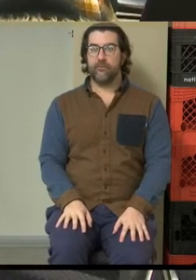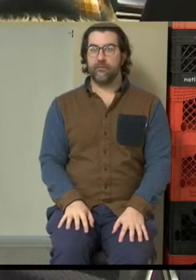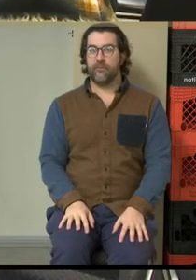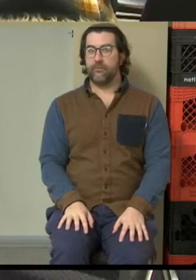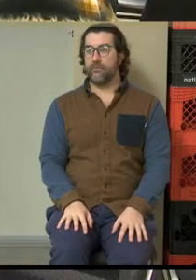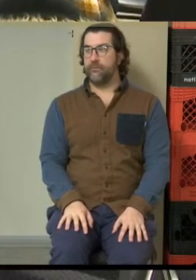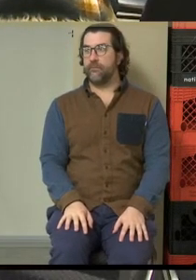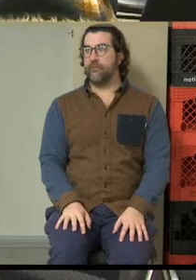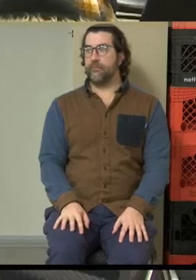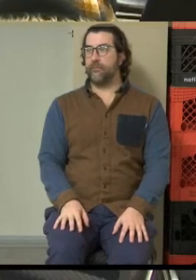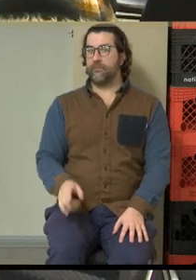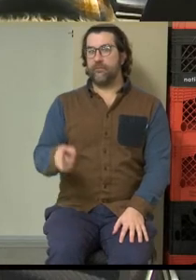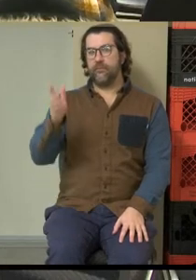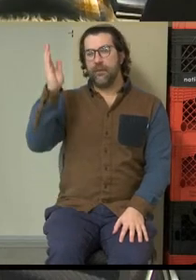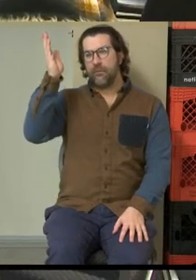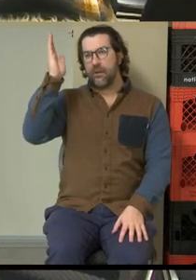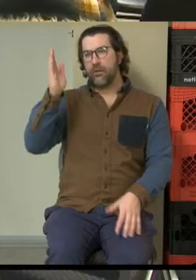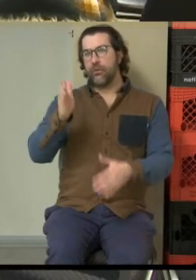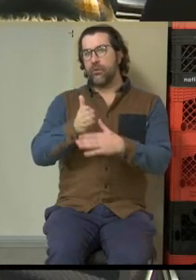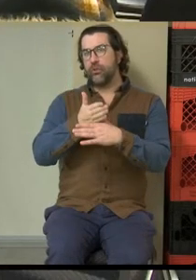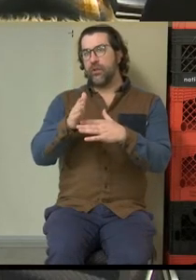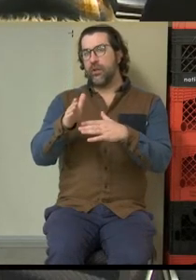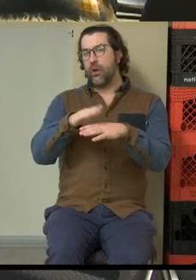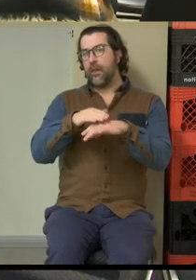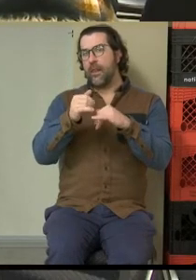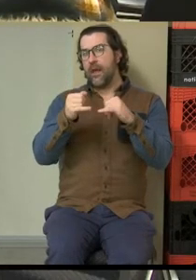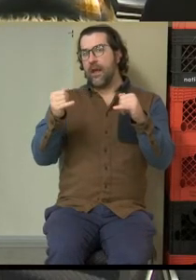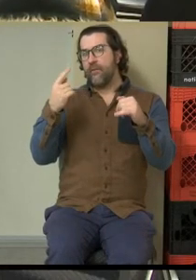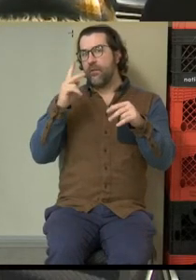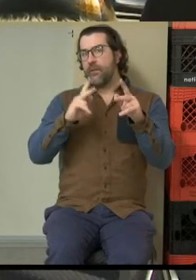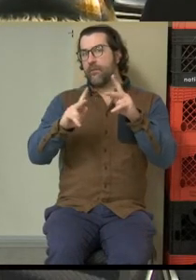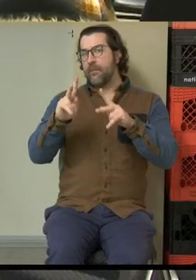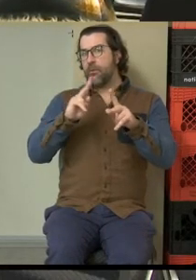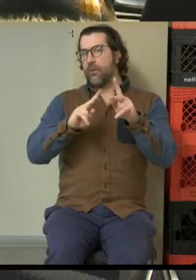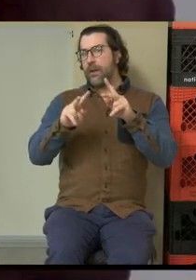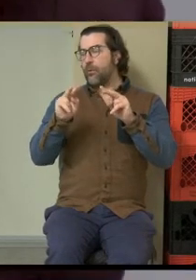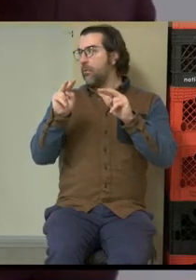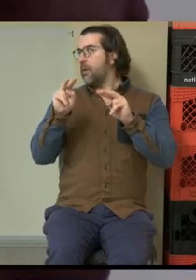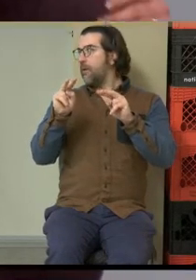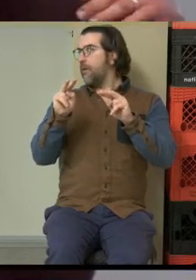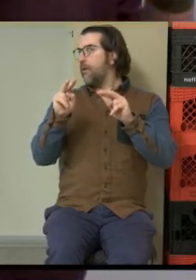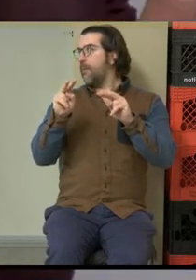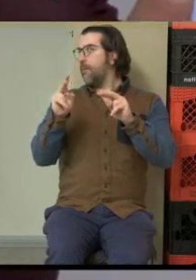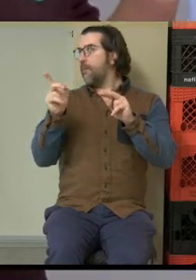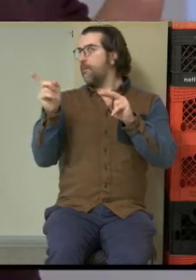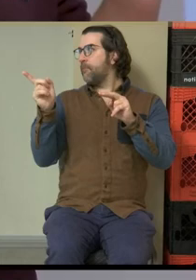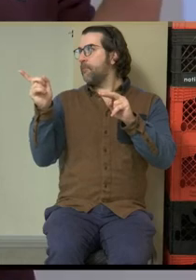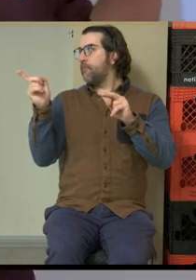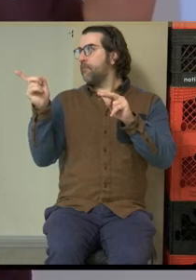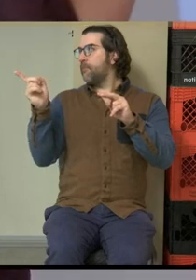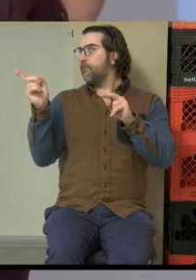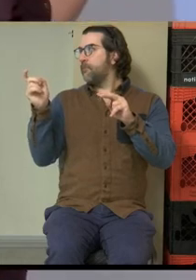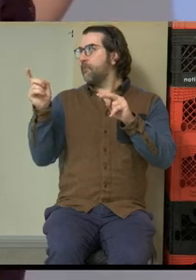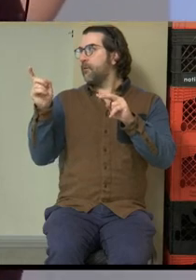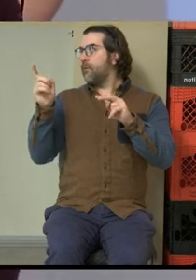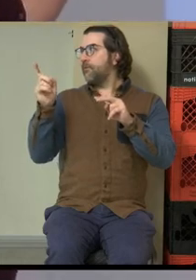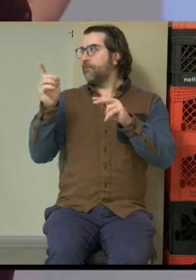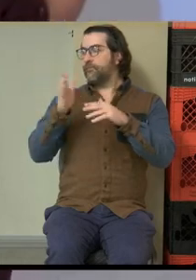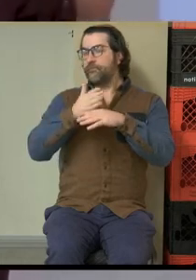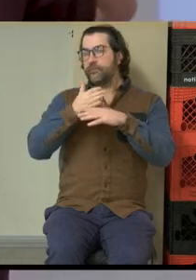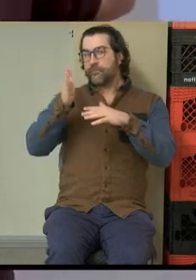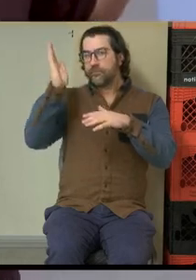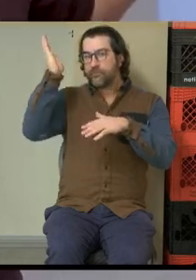Are you going to share the presentation online with the people who signed up? Okay. Yep. Yeah, we'll be sure to share the presentation. We'll post